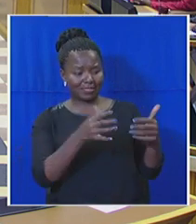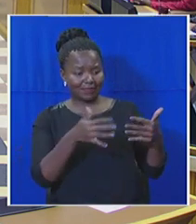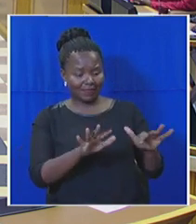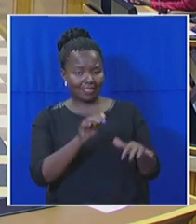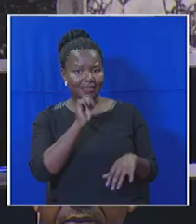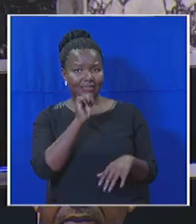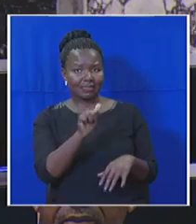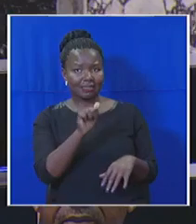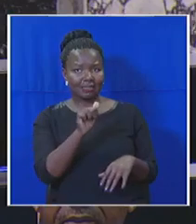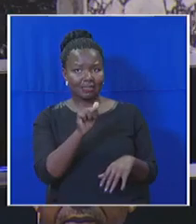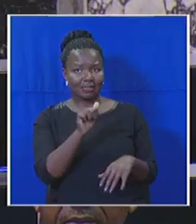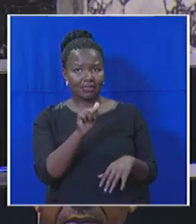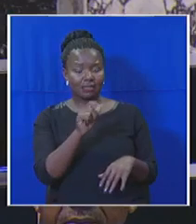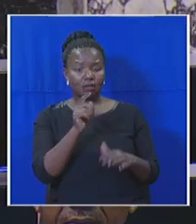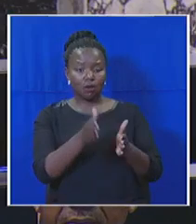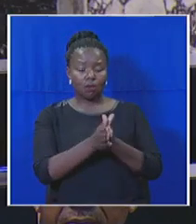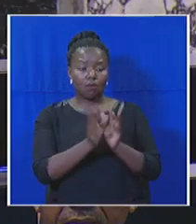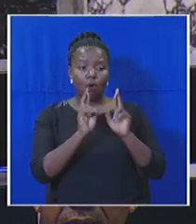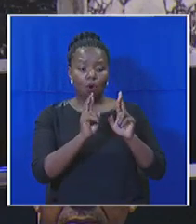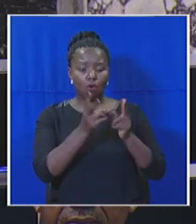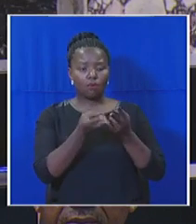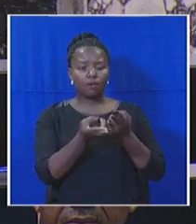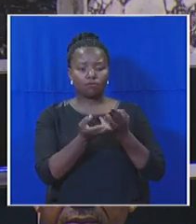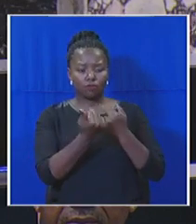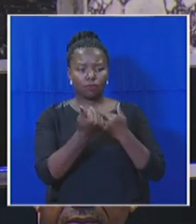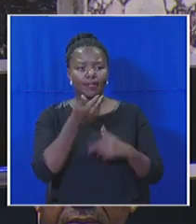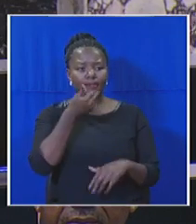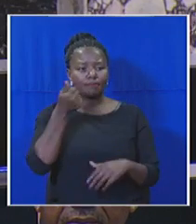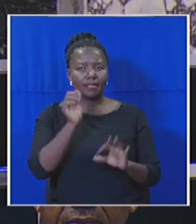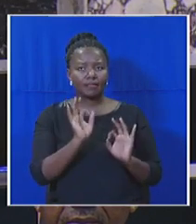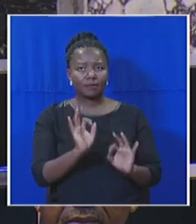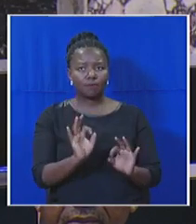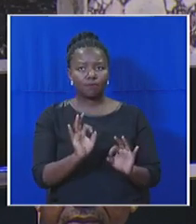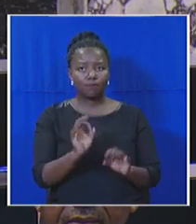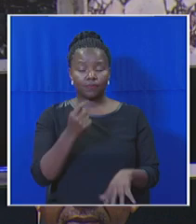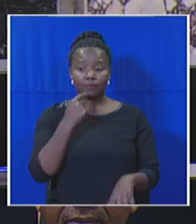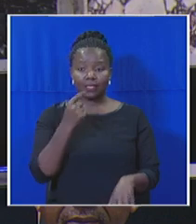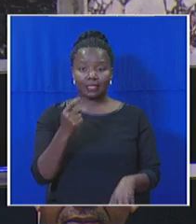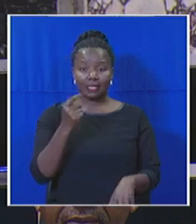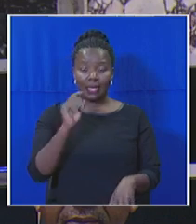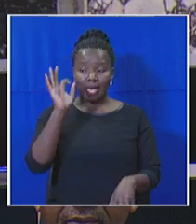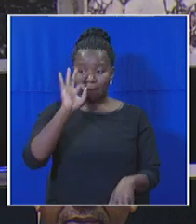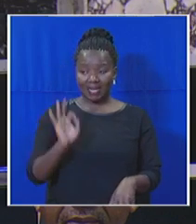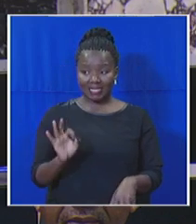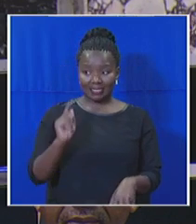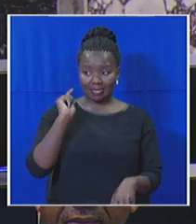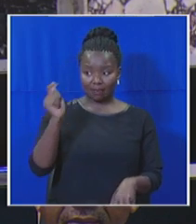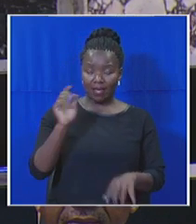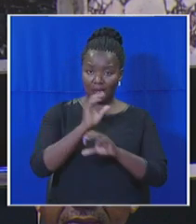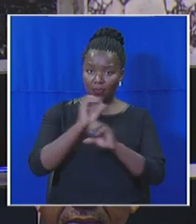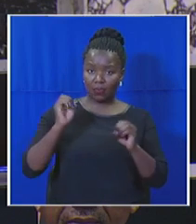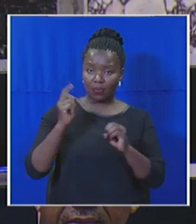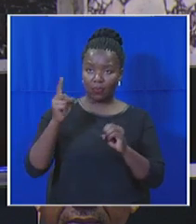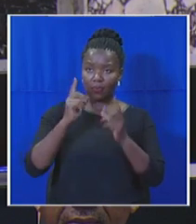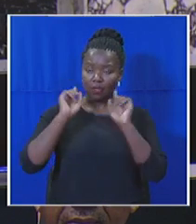hopefully I'm probably going to get a better response from you than I did from him. The 0% increment, had students not